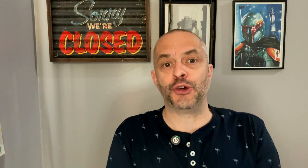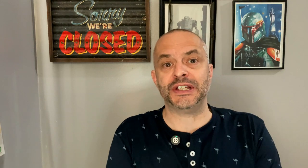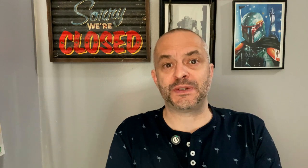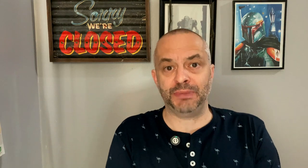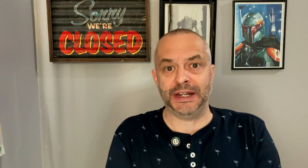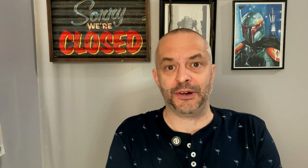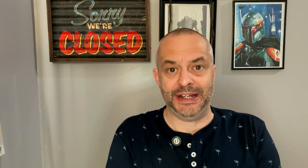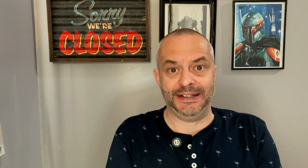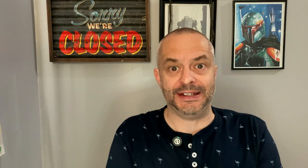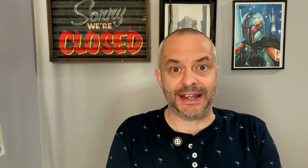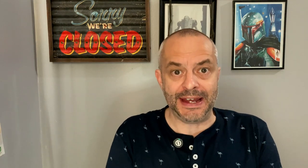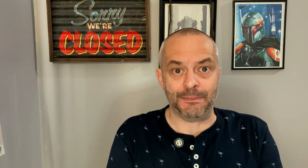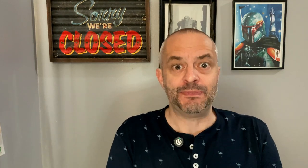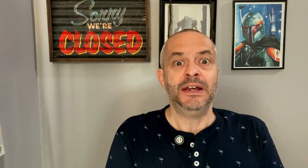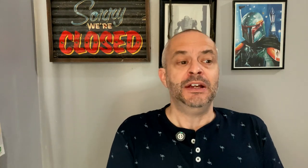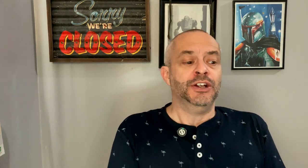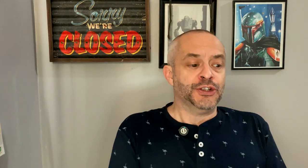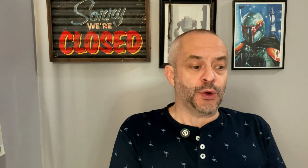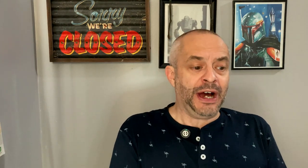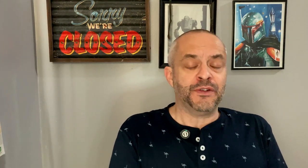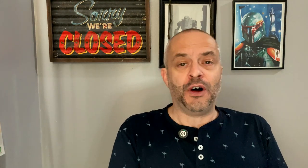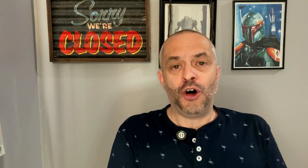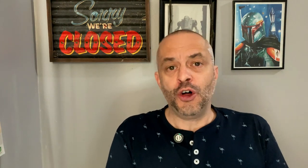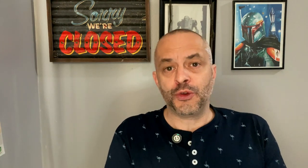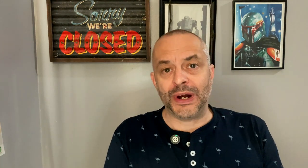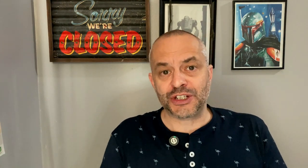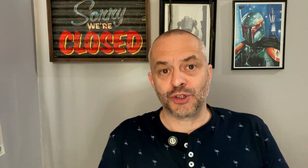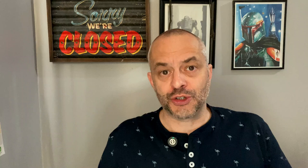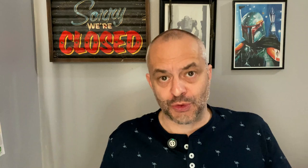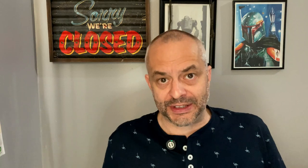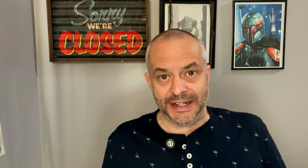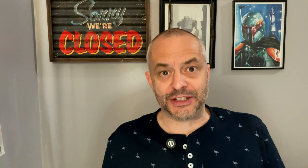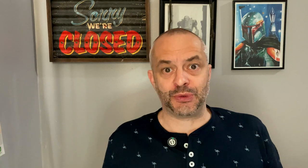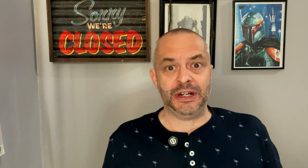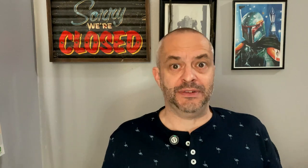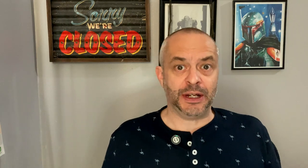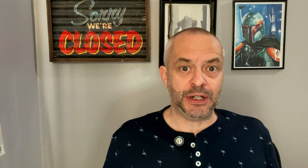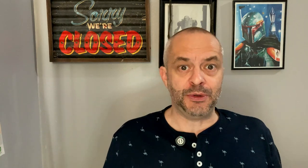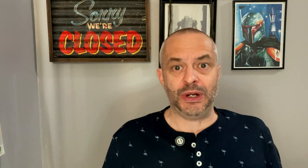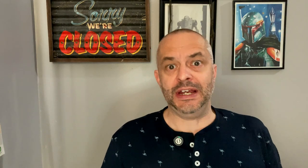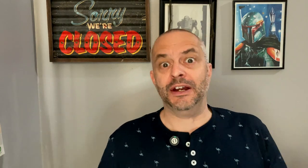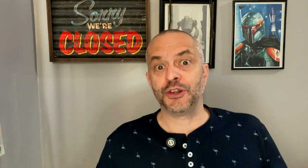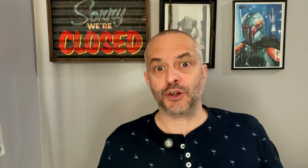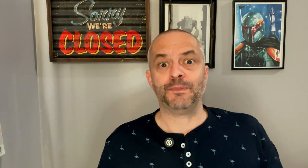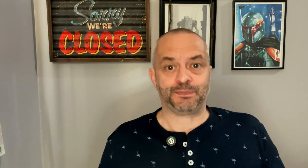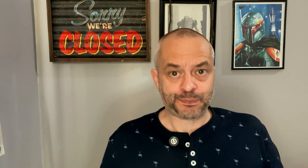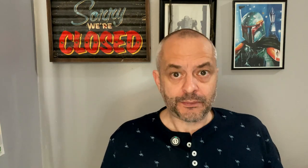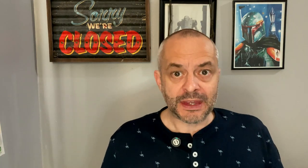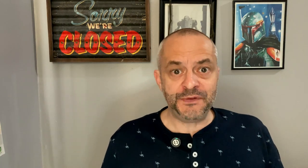the dirtiest player in the game. So out of all the wrestlers throughout the history of the WWE and